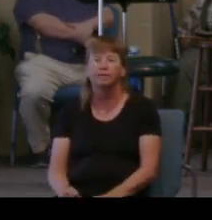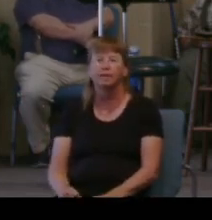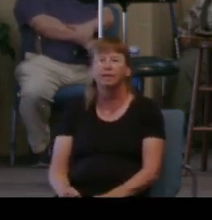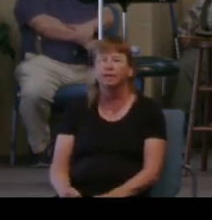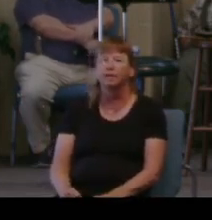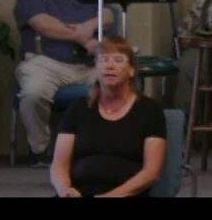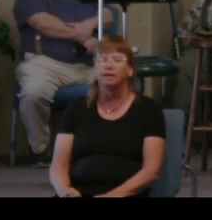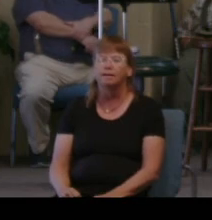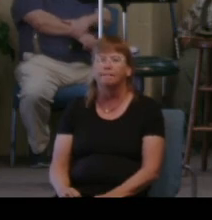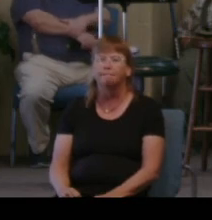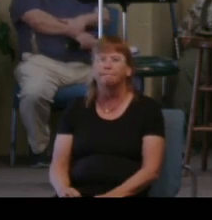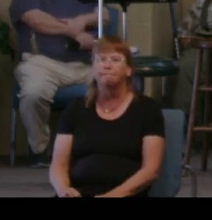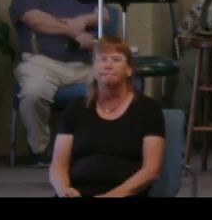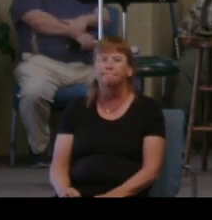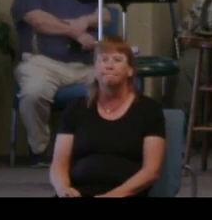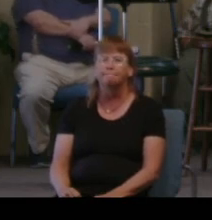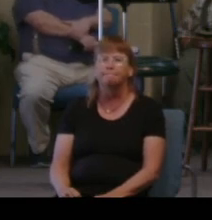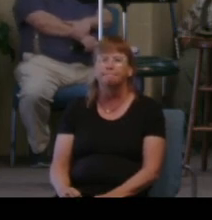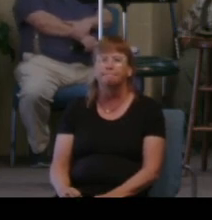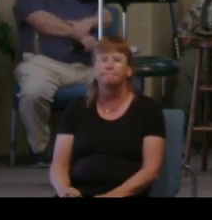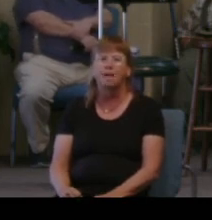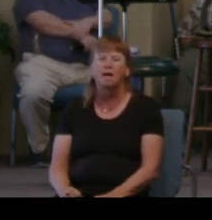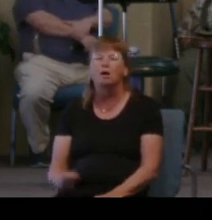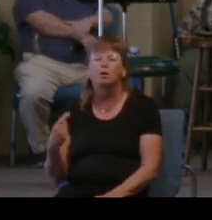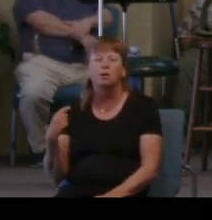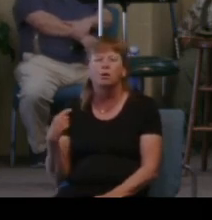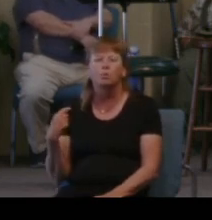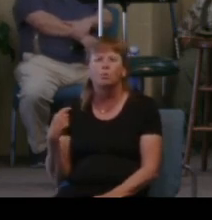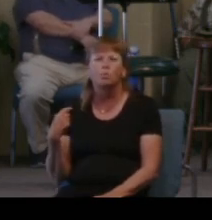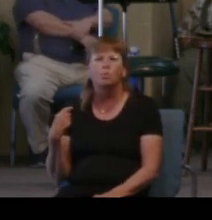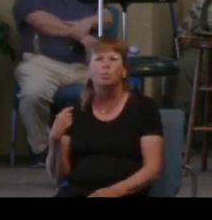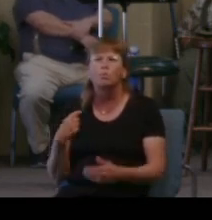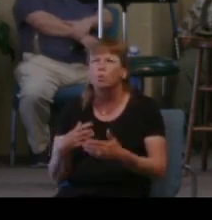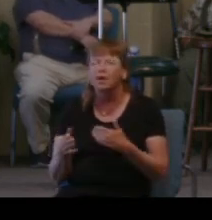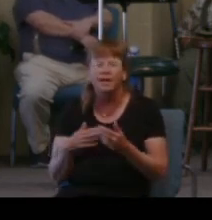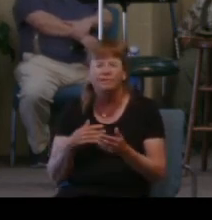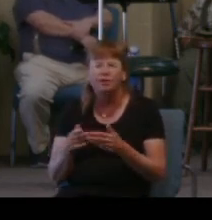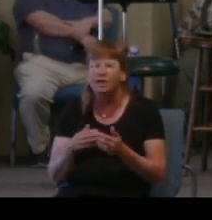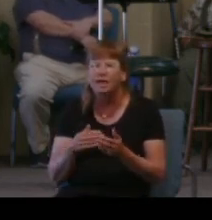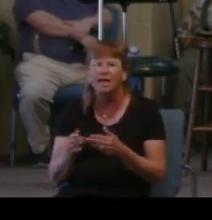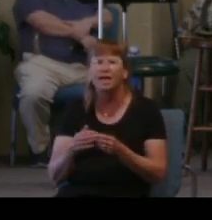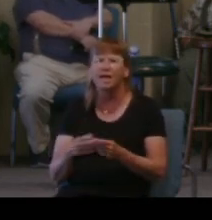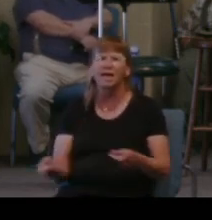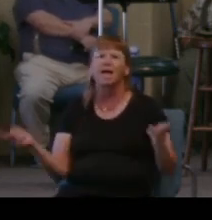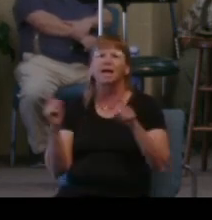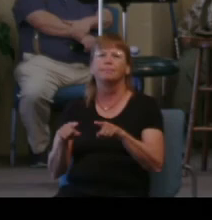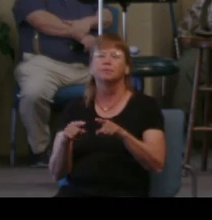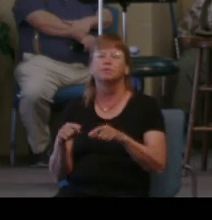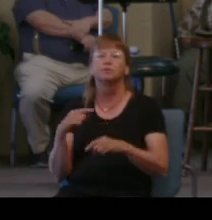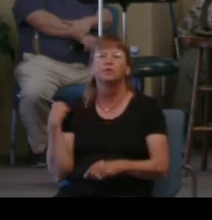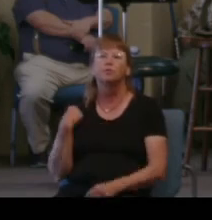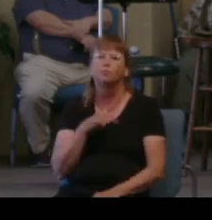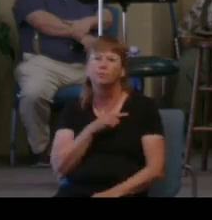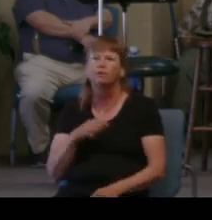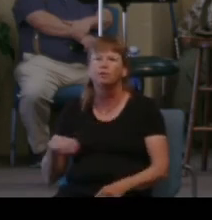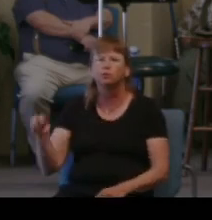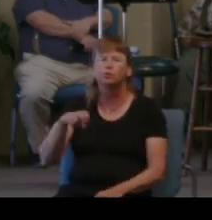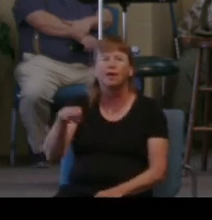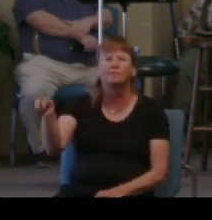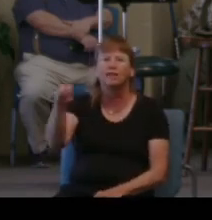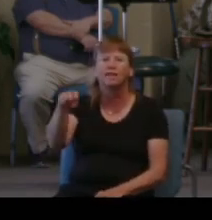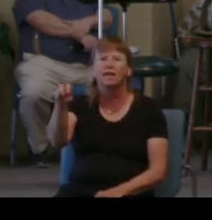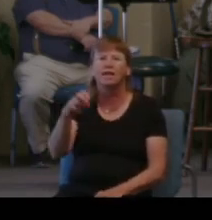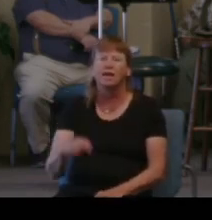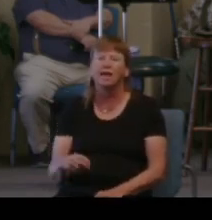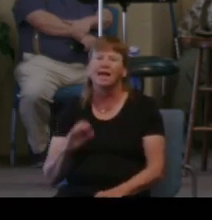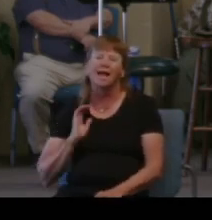bigger. But that's literally what happens with us when we go on a mission trip. Our heart grows a few sizes bigger for what God is doing because